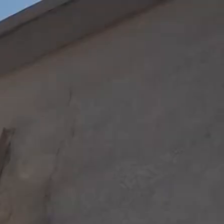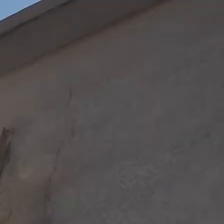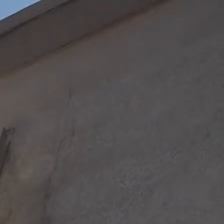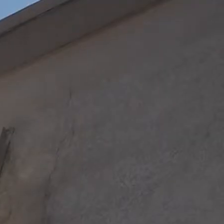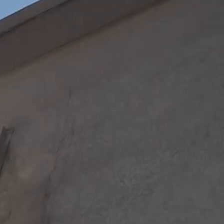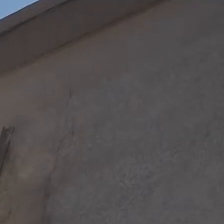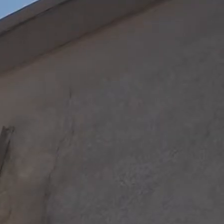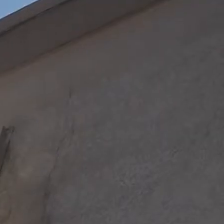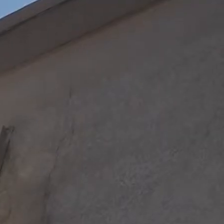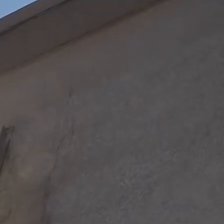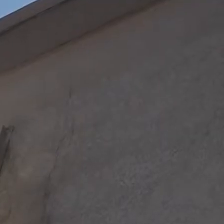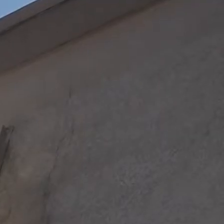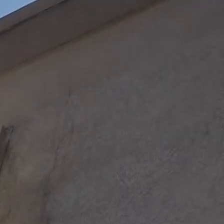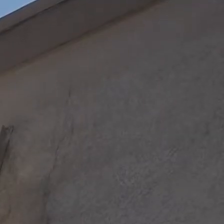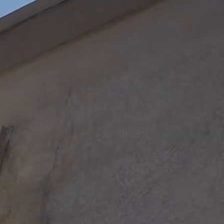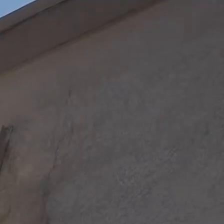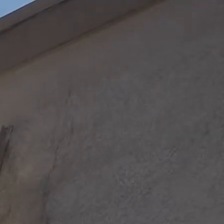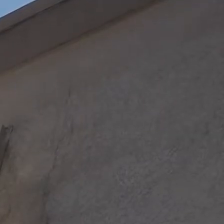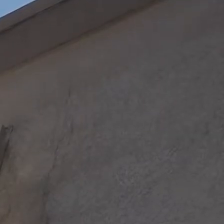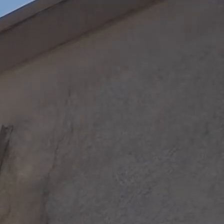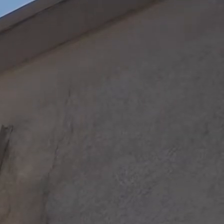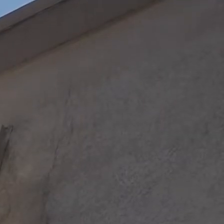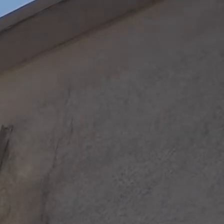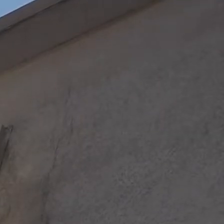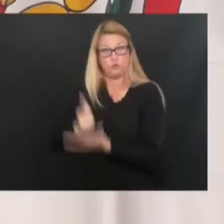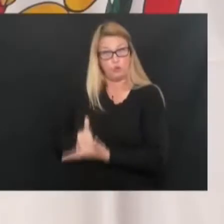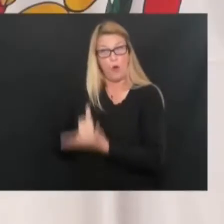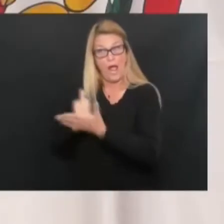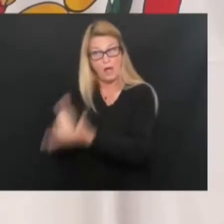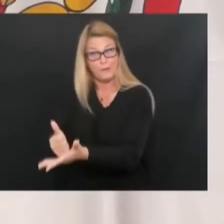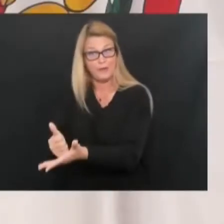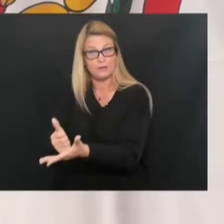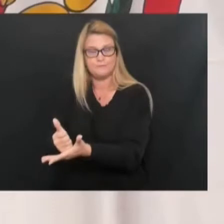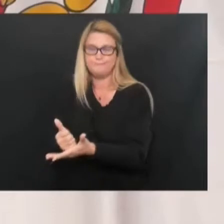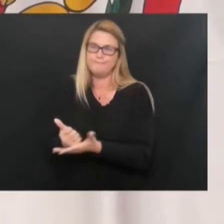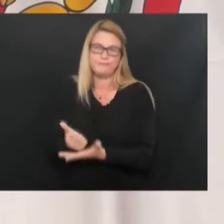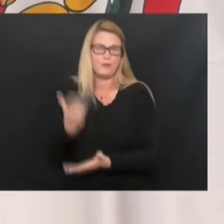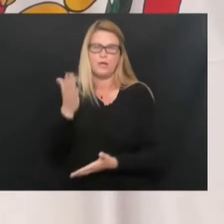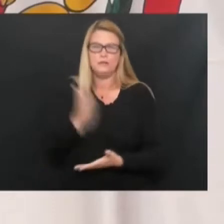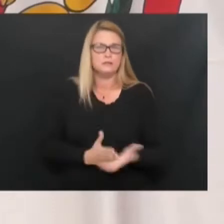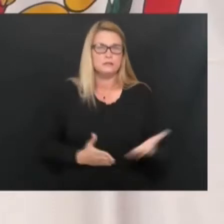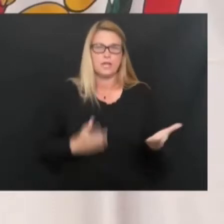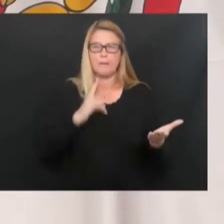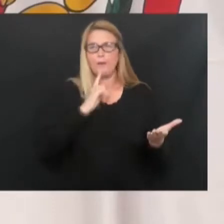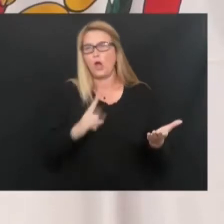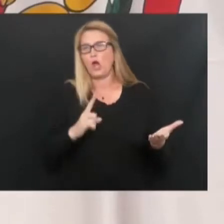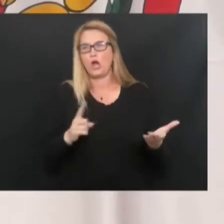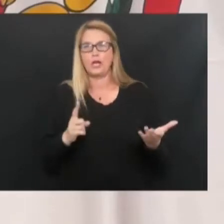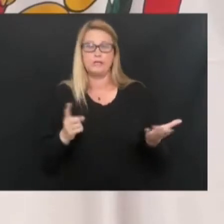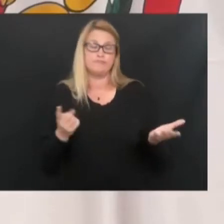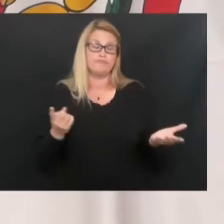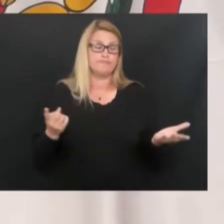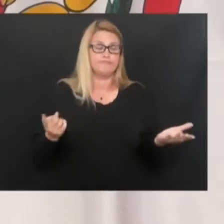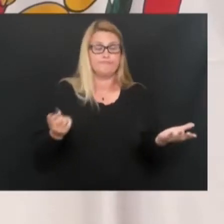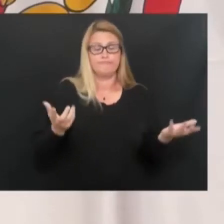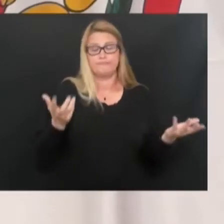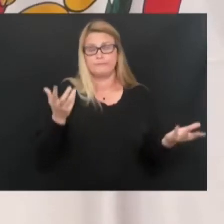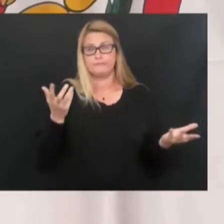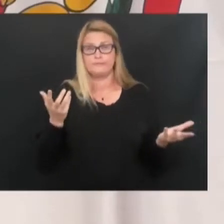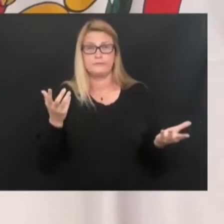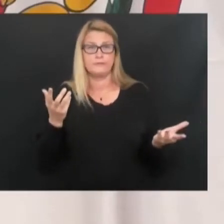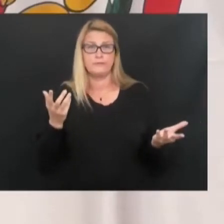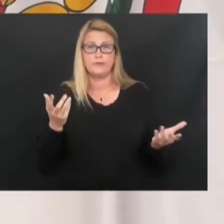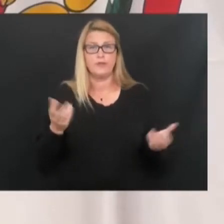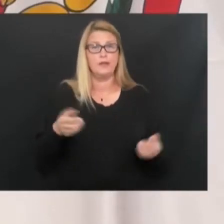say some able-bodied workers are just scamming the system. Some folks are, you know, saying, well, look, I'm better off